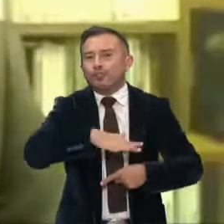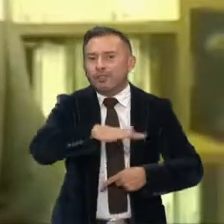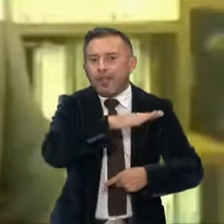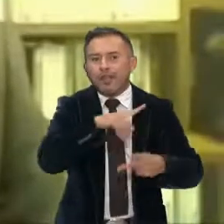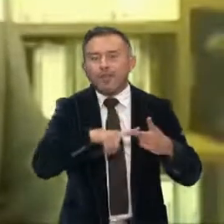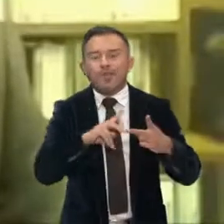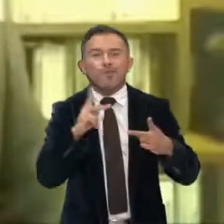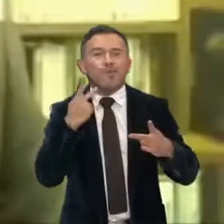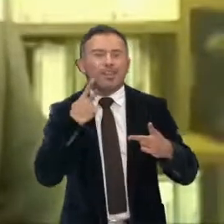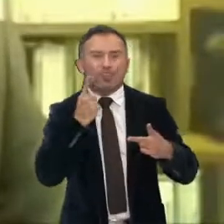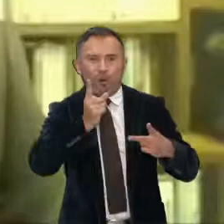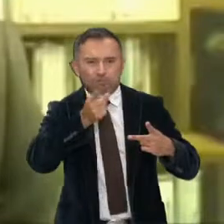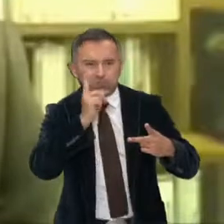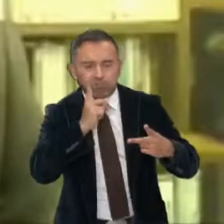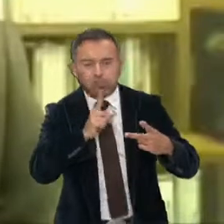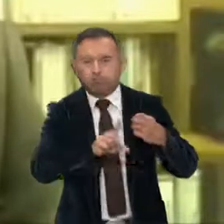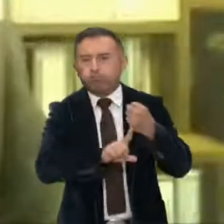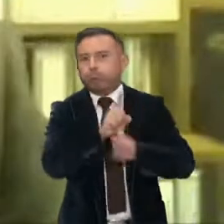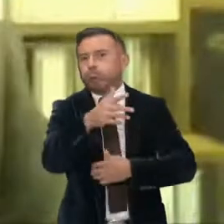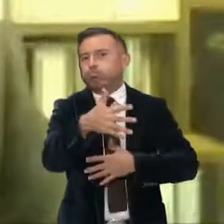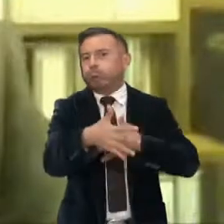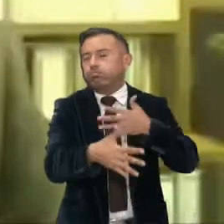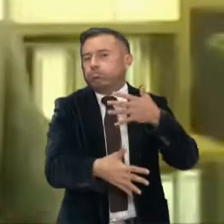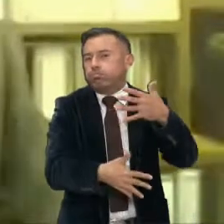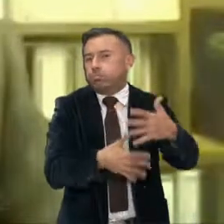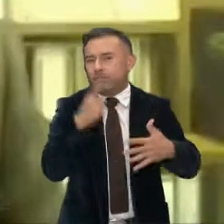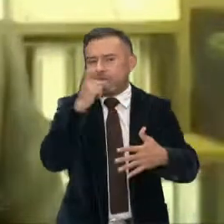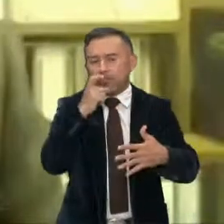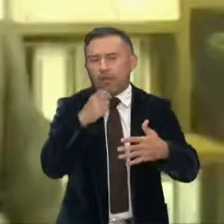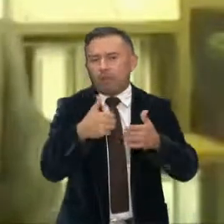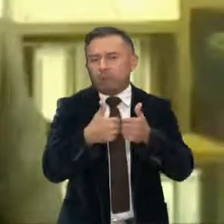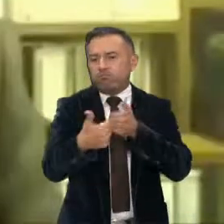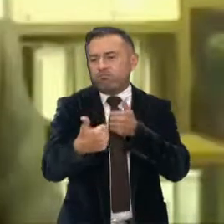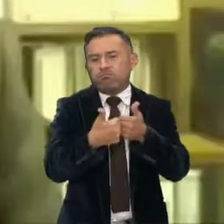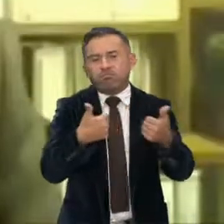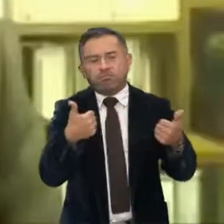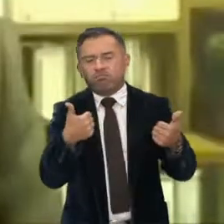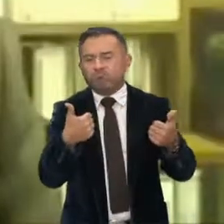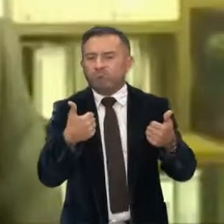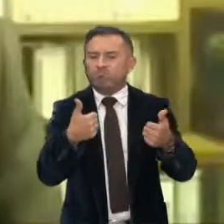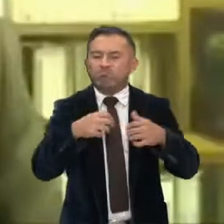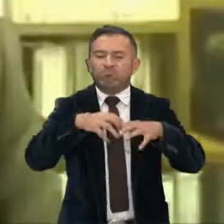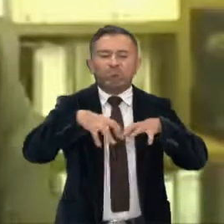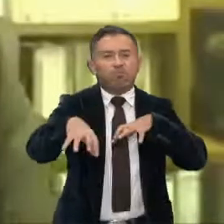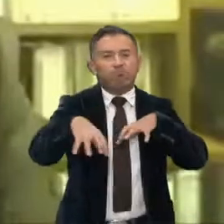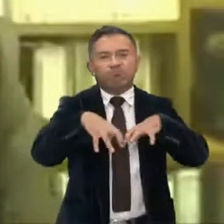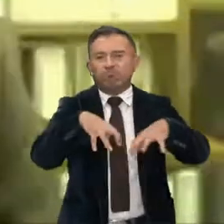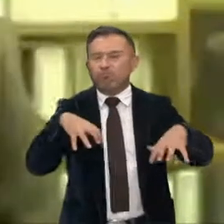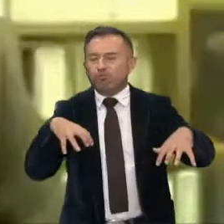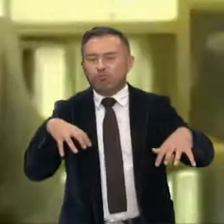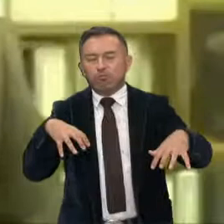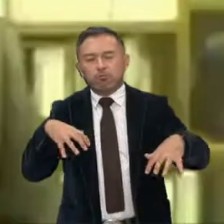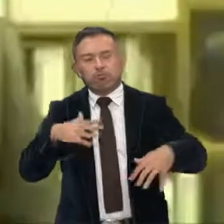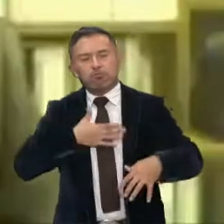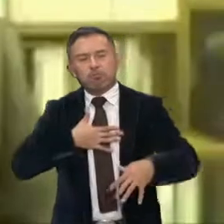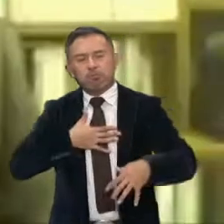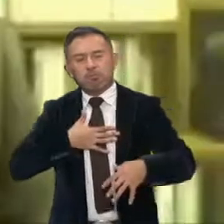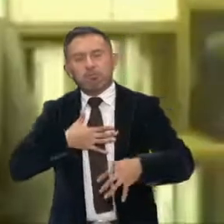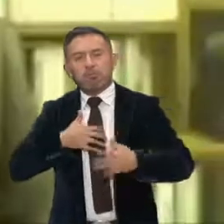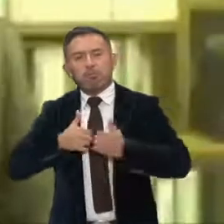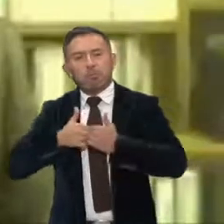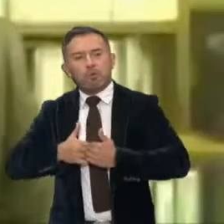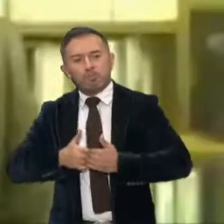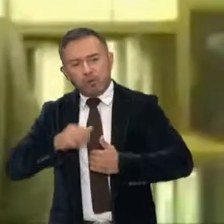the political and social process that was very complex, very polarized, with antagonic positions, and